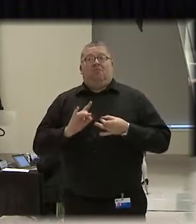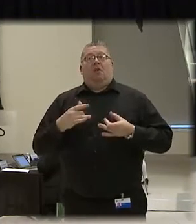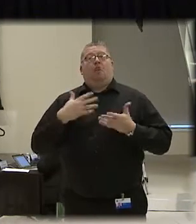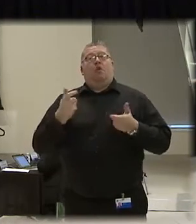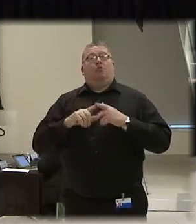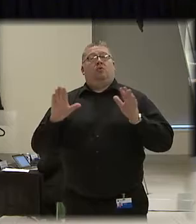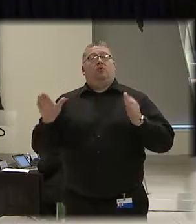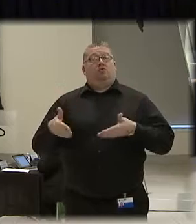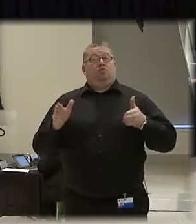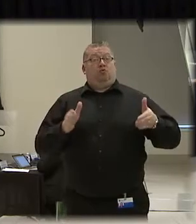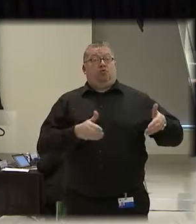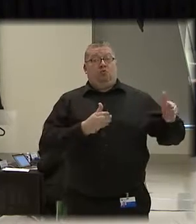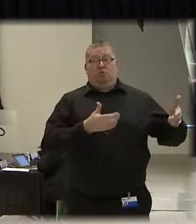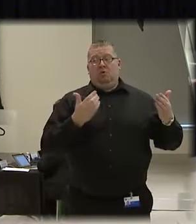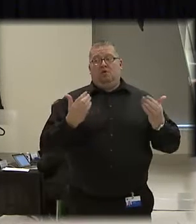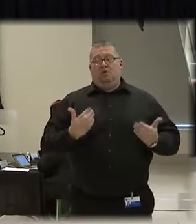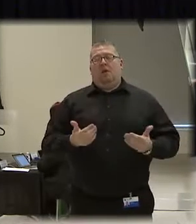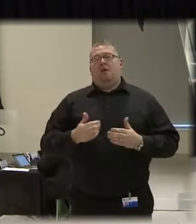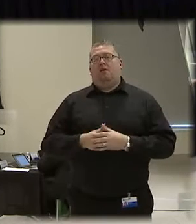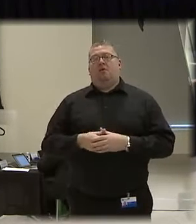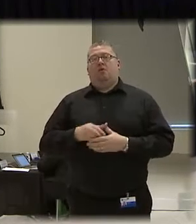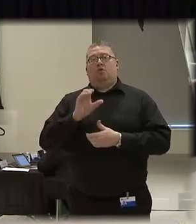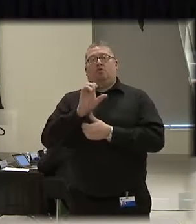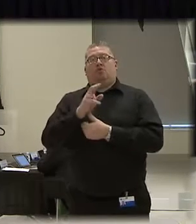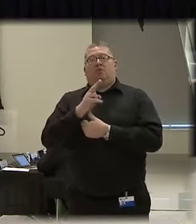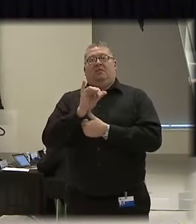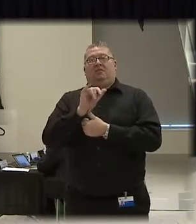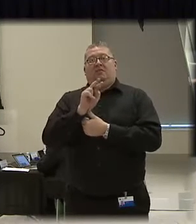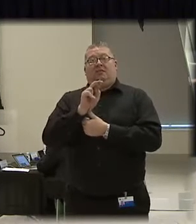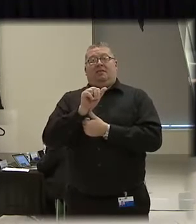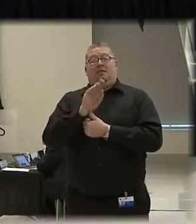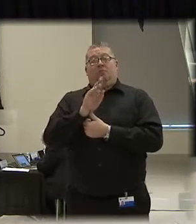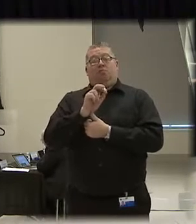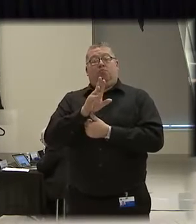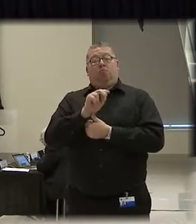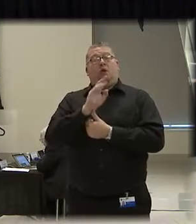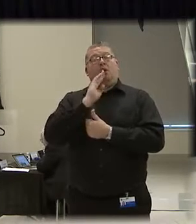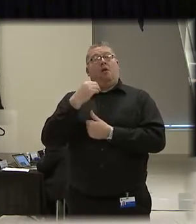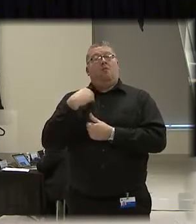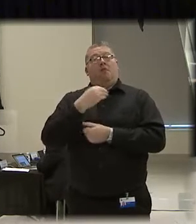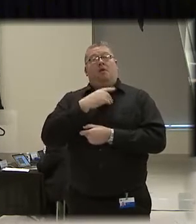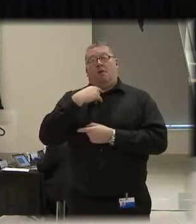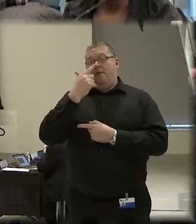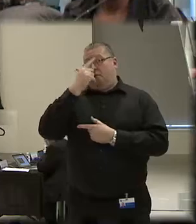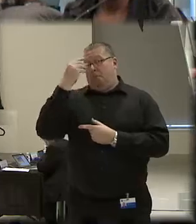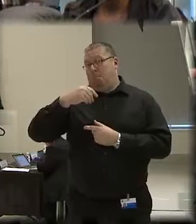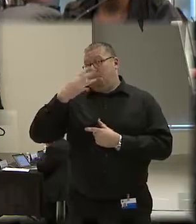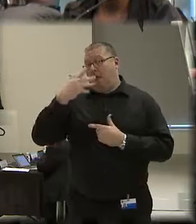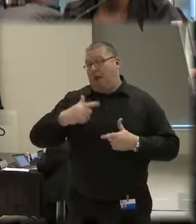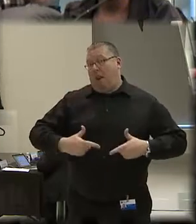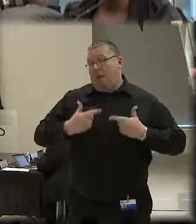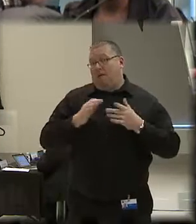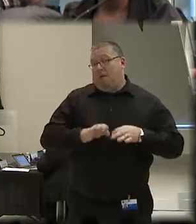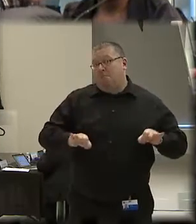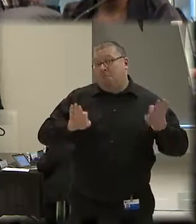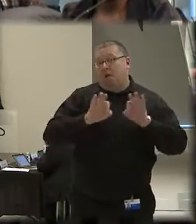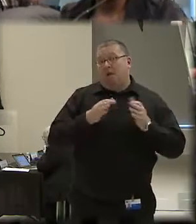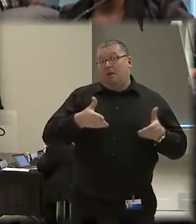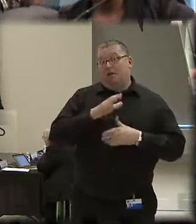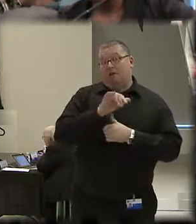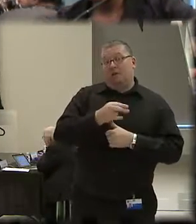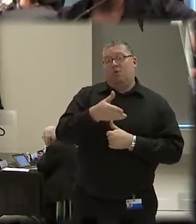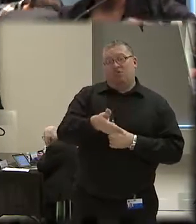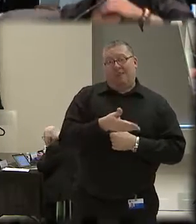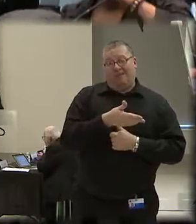to introduce now Kristina Brown, who's a member of Black Lives Matter Cincinnati.